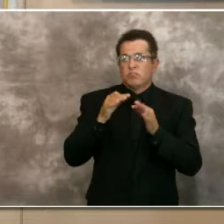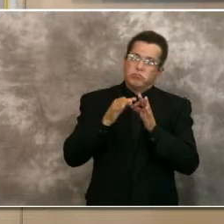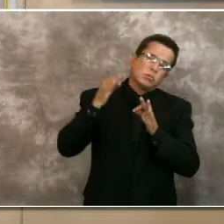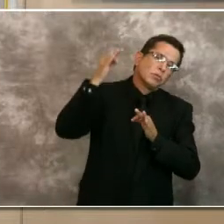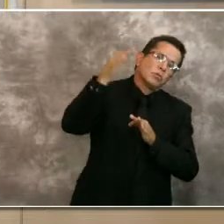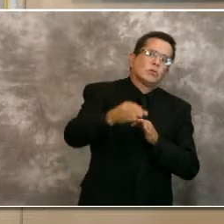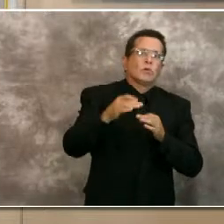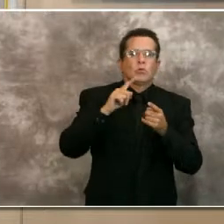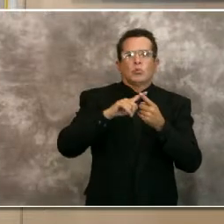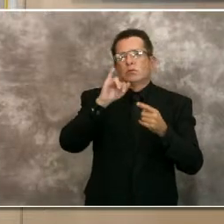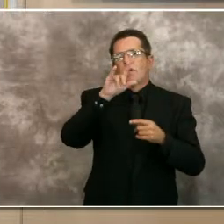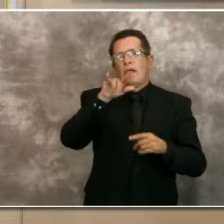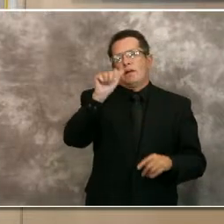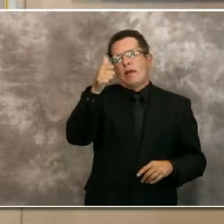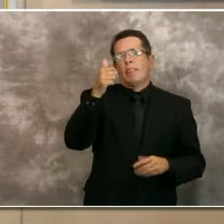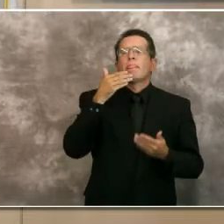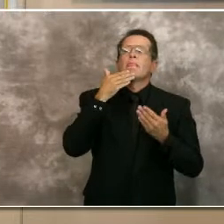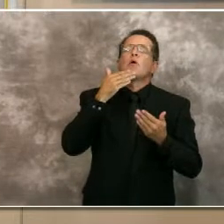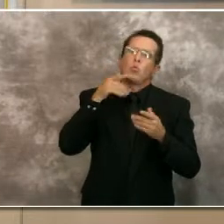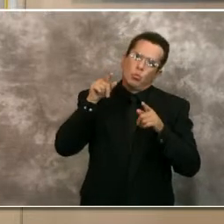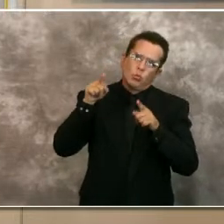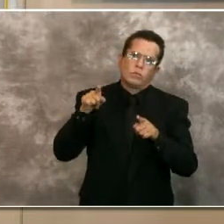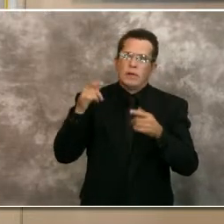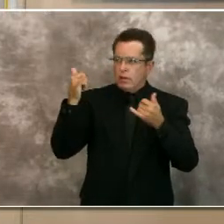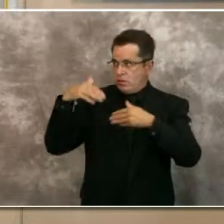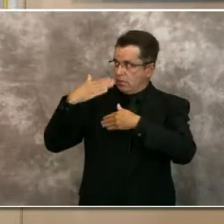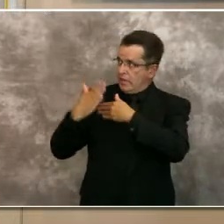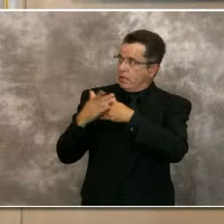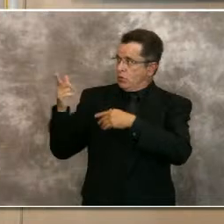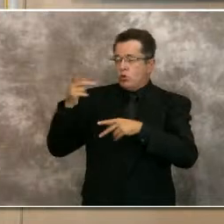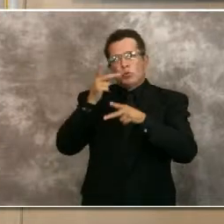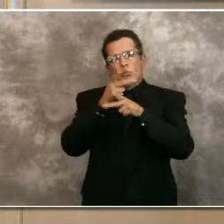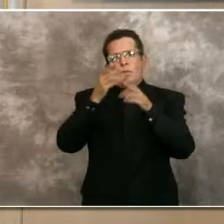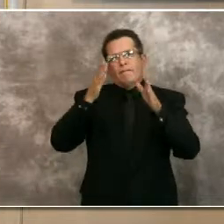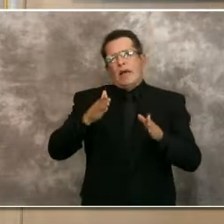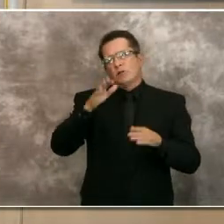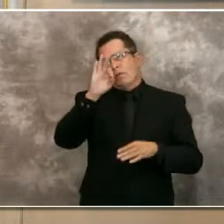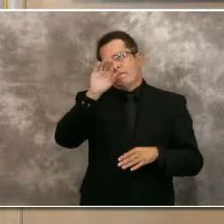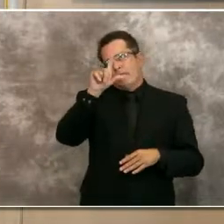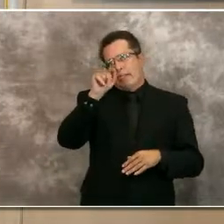the informational charts, let me introduce Supervisor Fletcher.